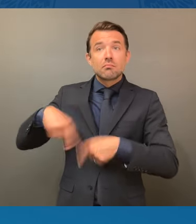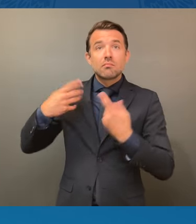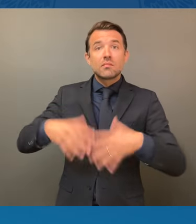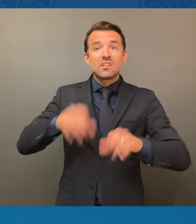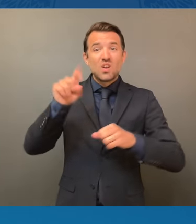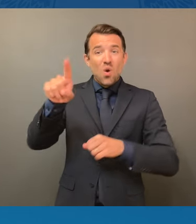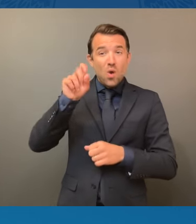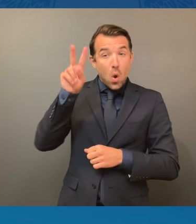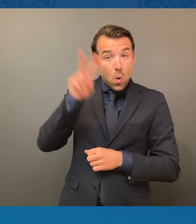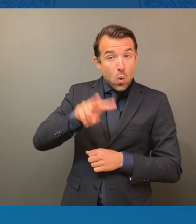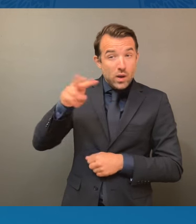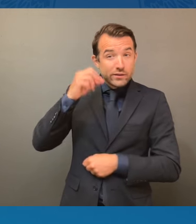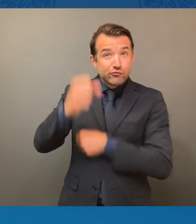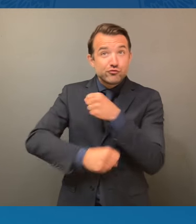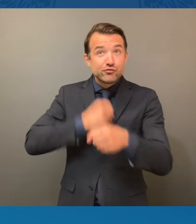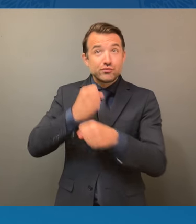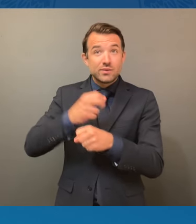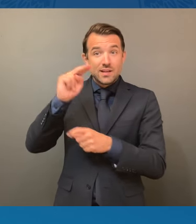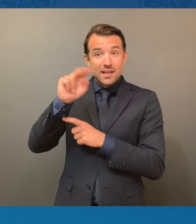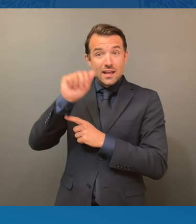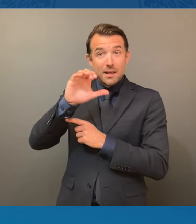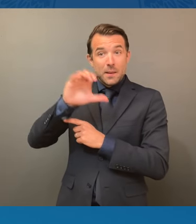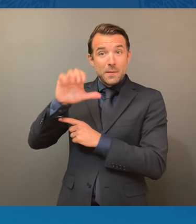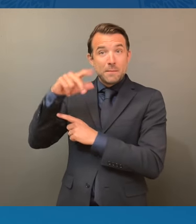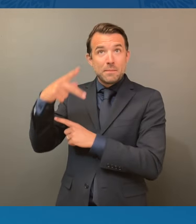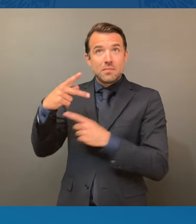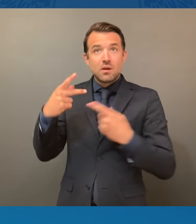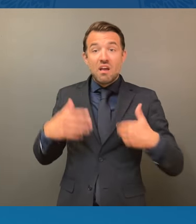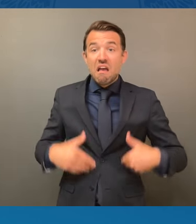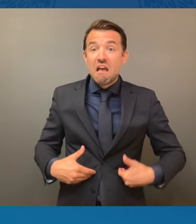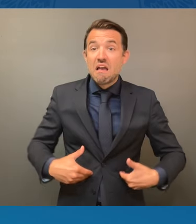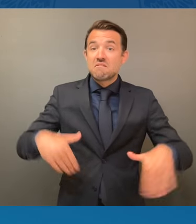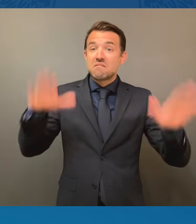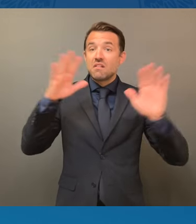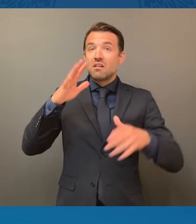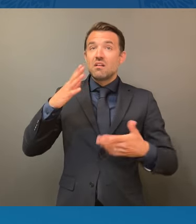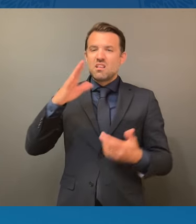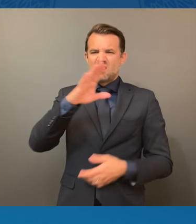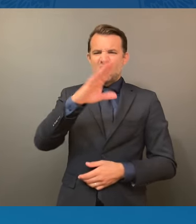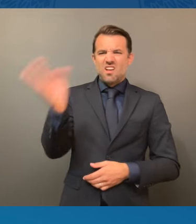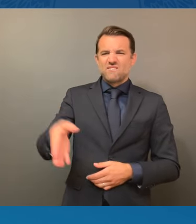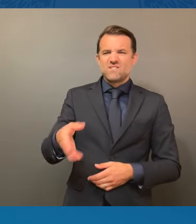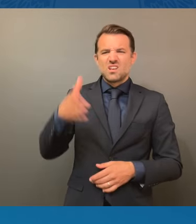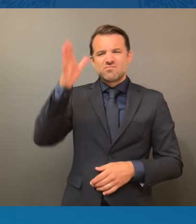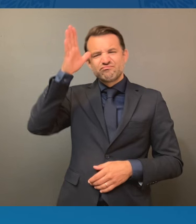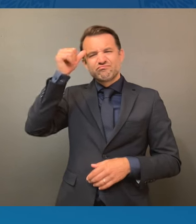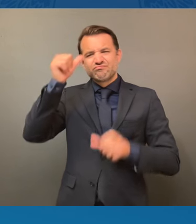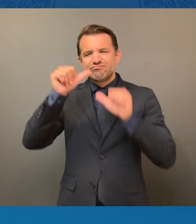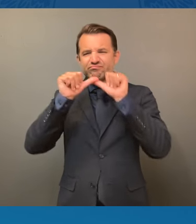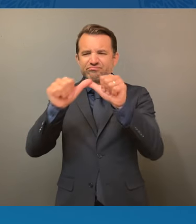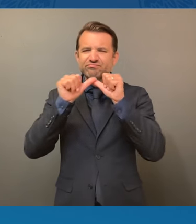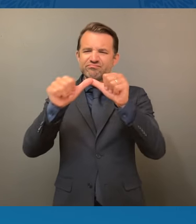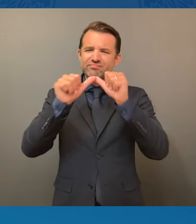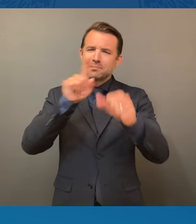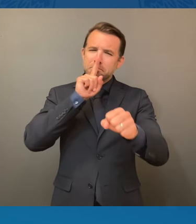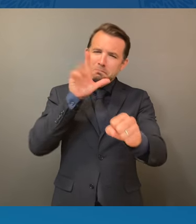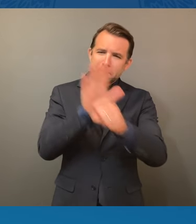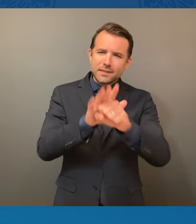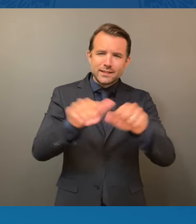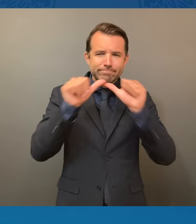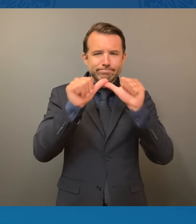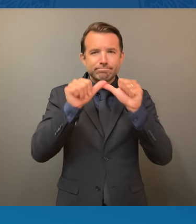never deterred and always determined. Core to the identity of this organization